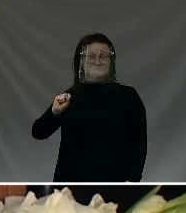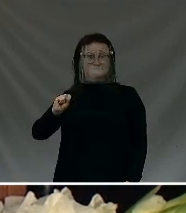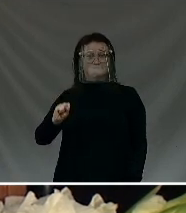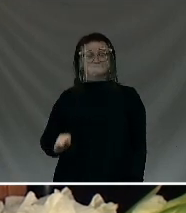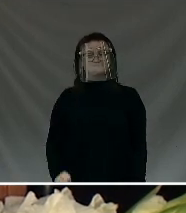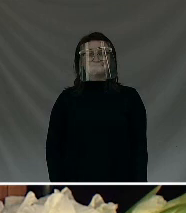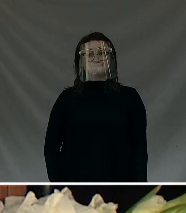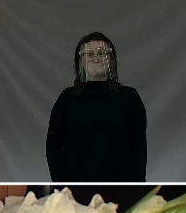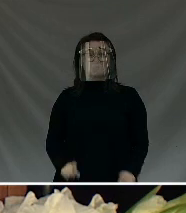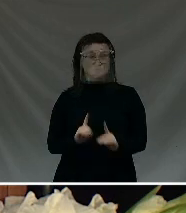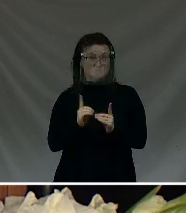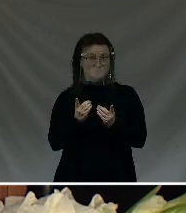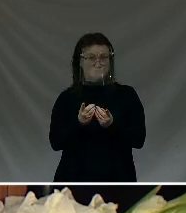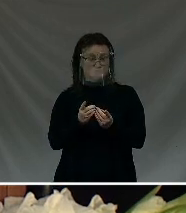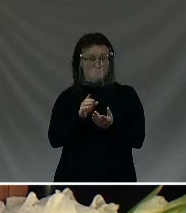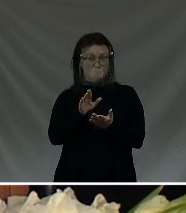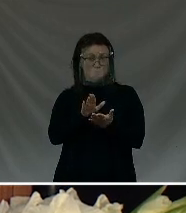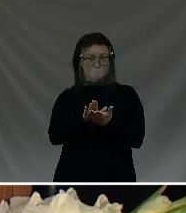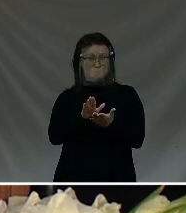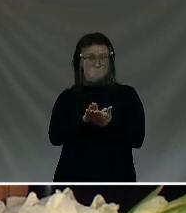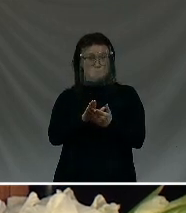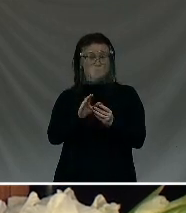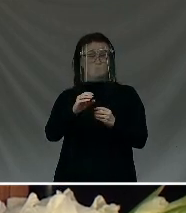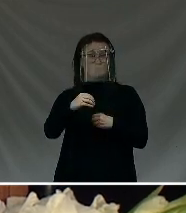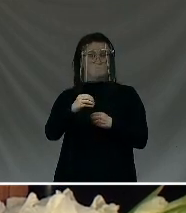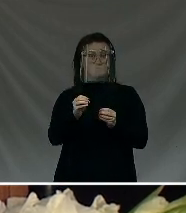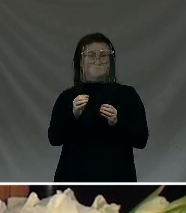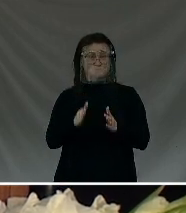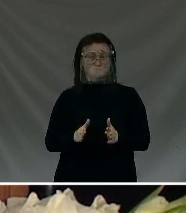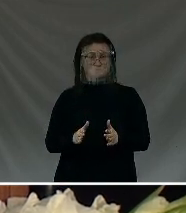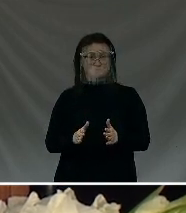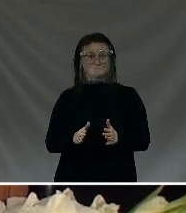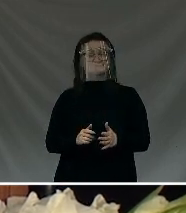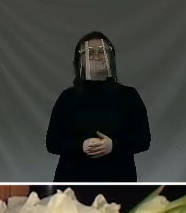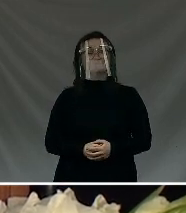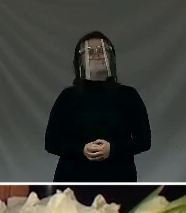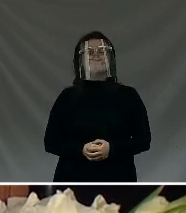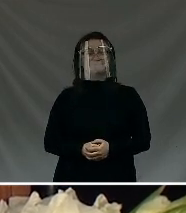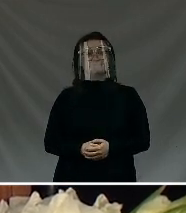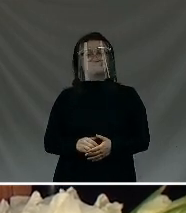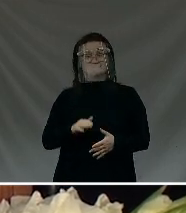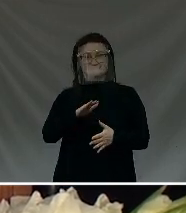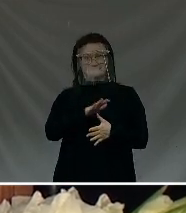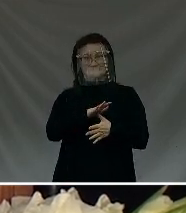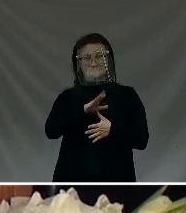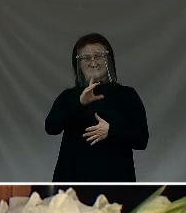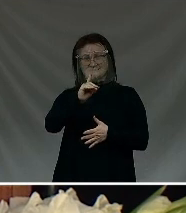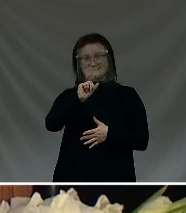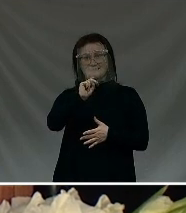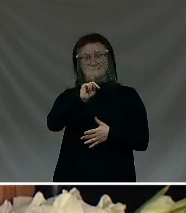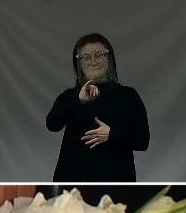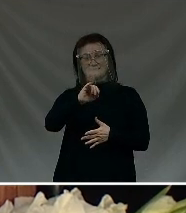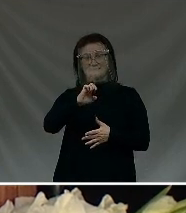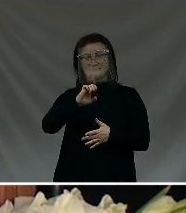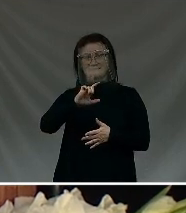Our district and school officials, Deputy Superintendent Dr. Danielle Pfeiffer,